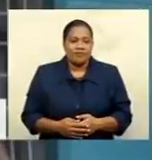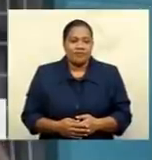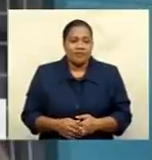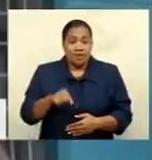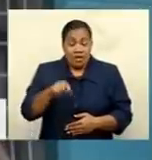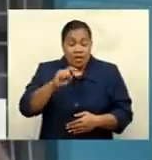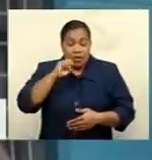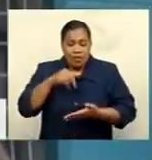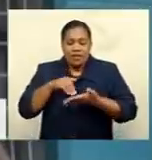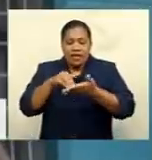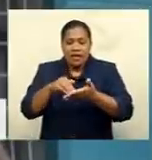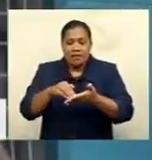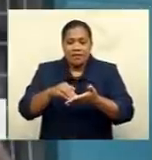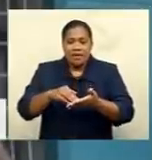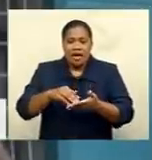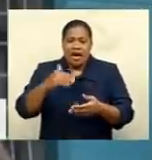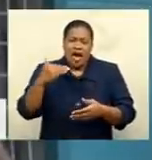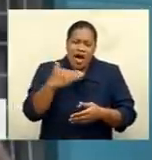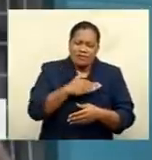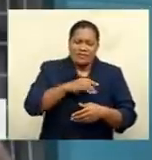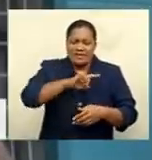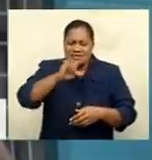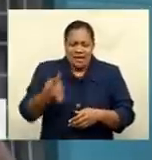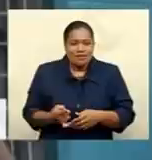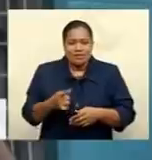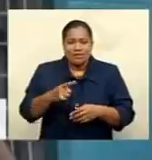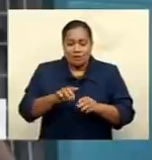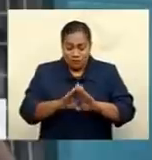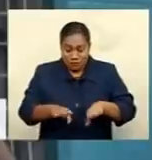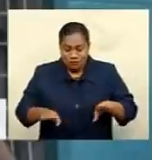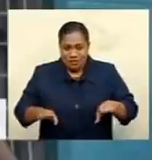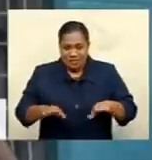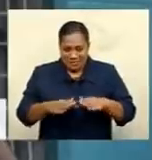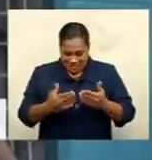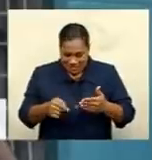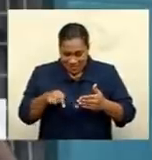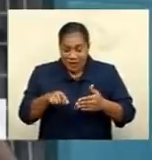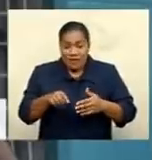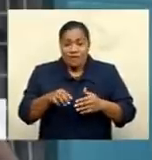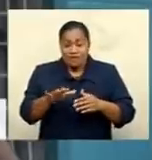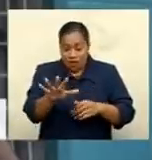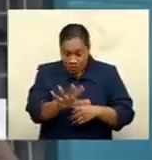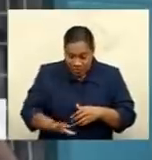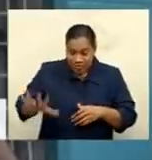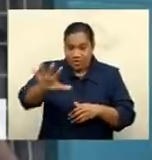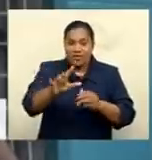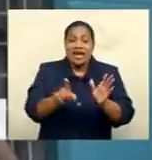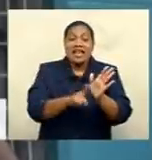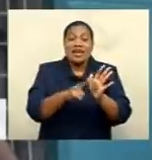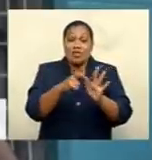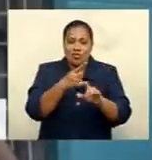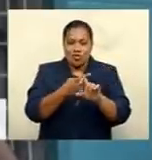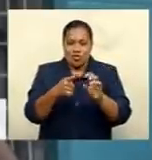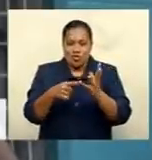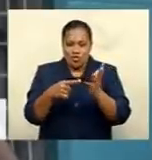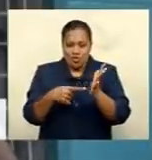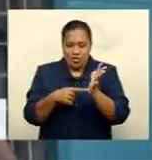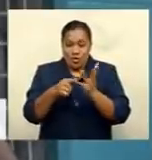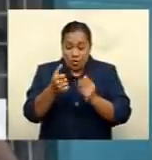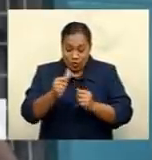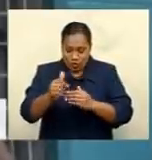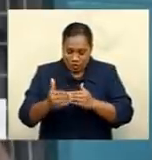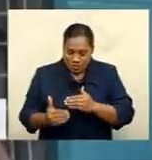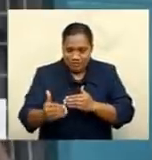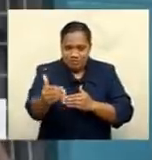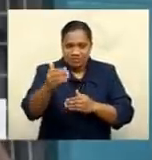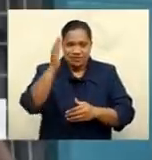hundreds and even thousands of the future generation of the district of Lekutu, providing them with a good and